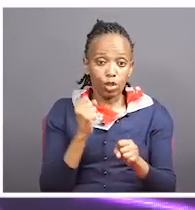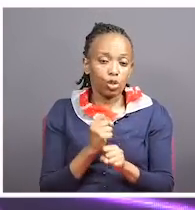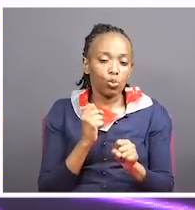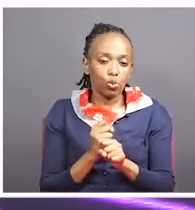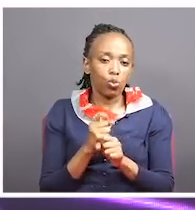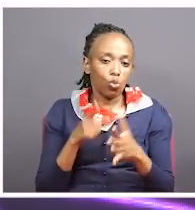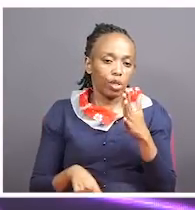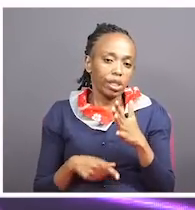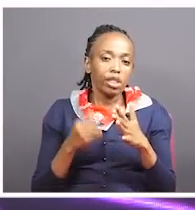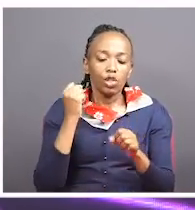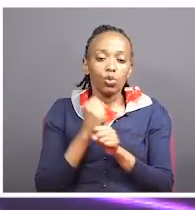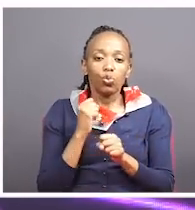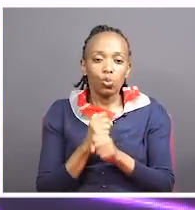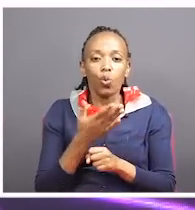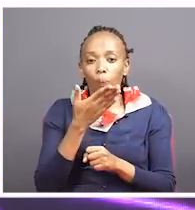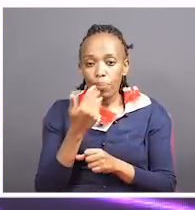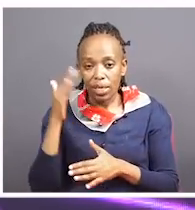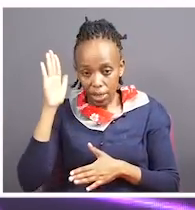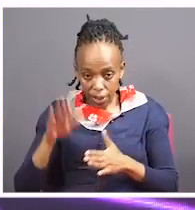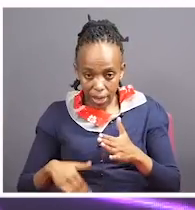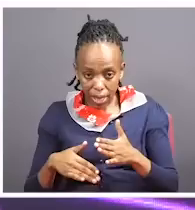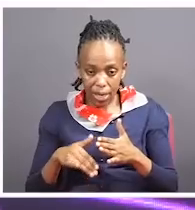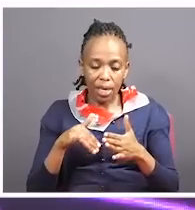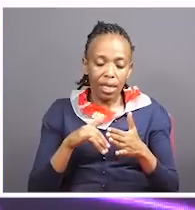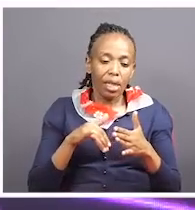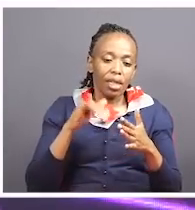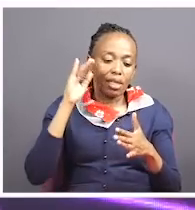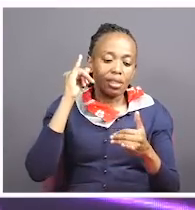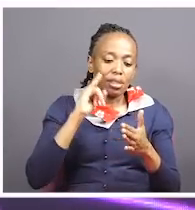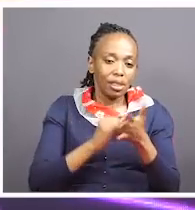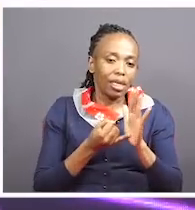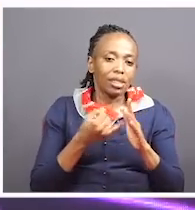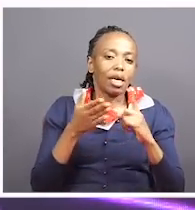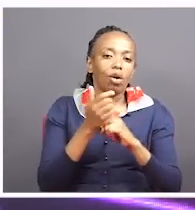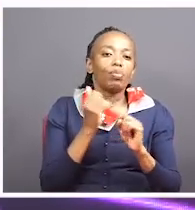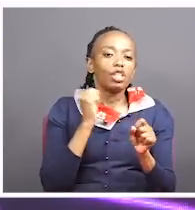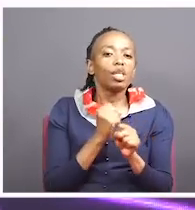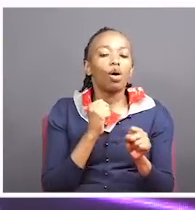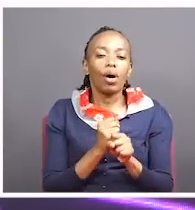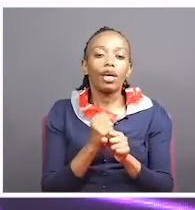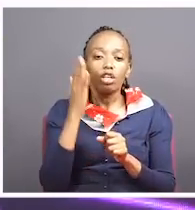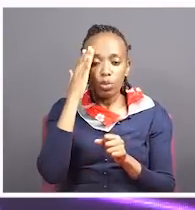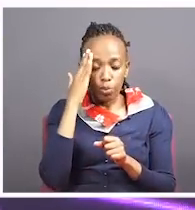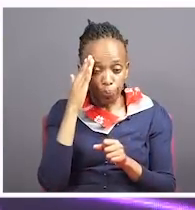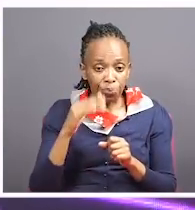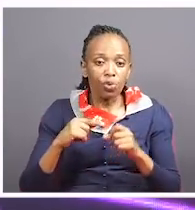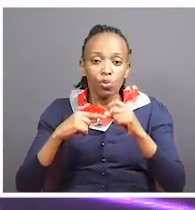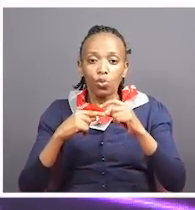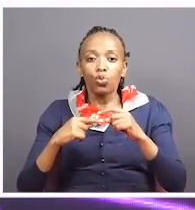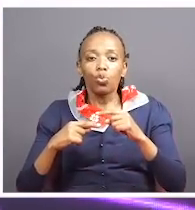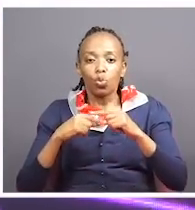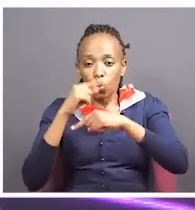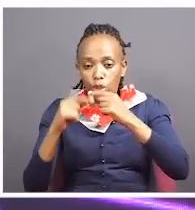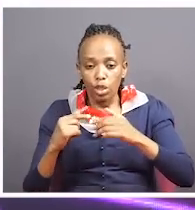do is to do better than just accomplishing the work. You know, to